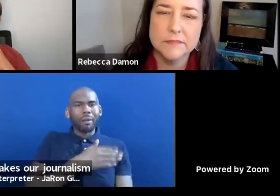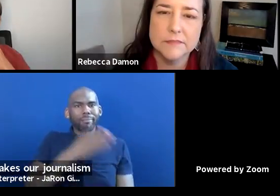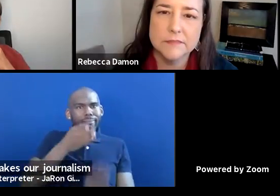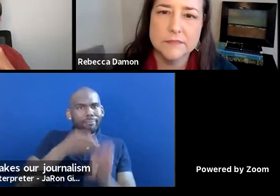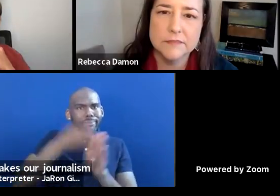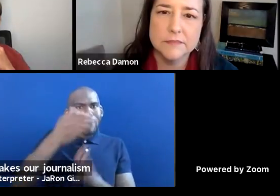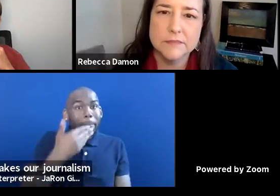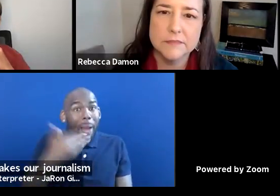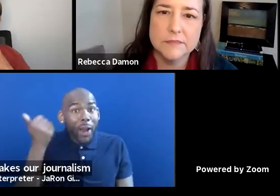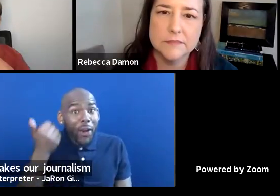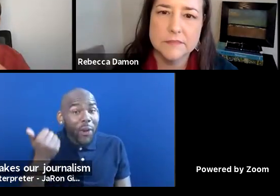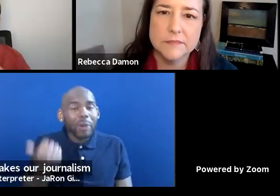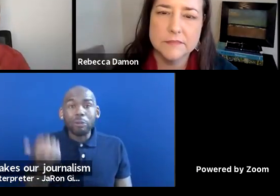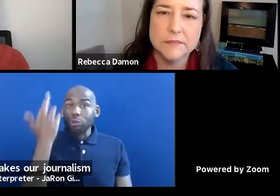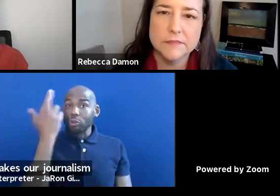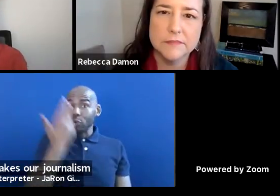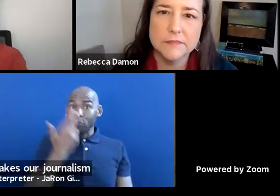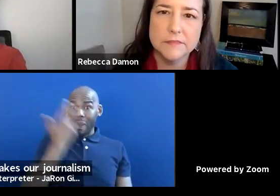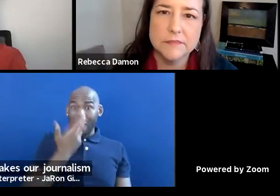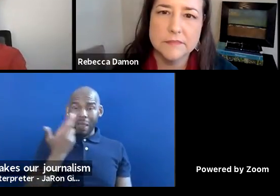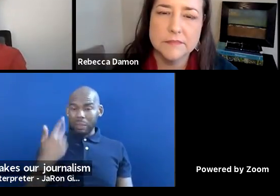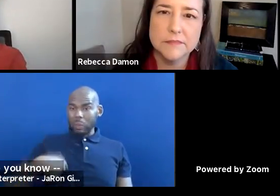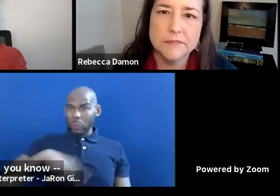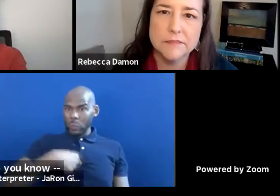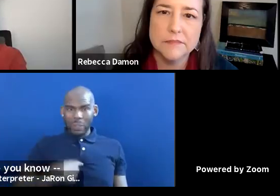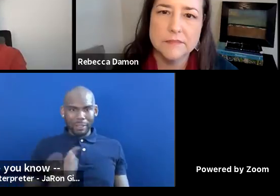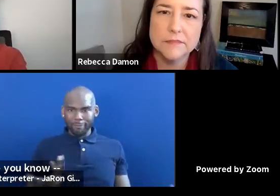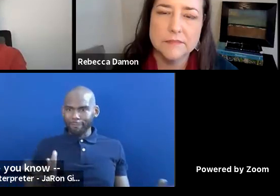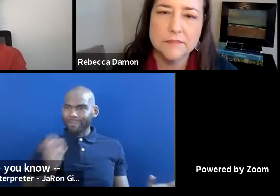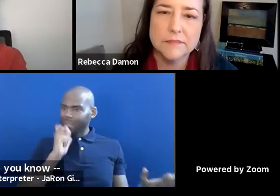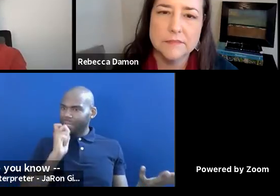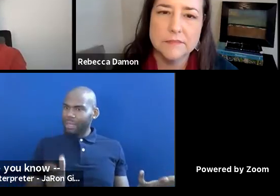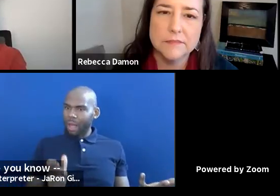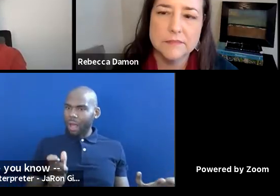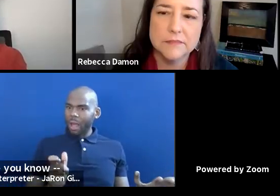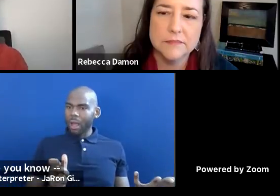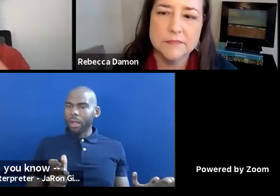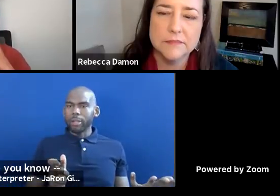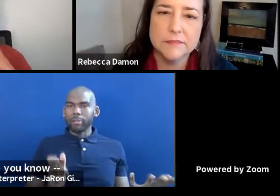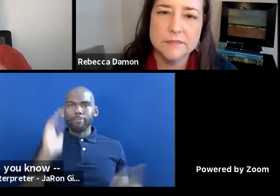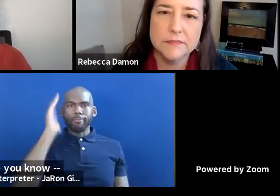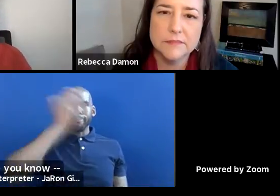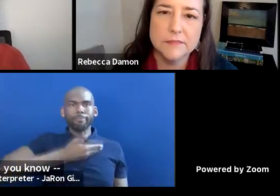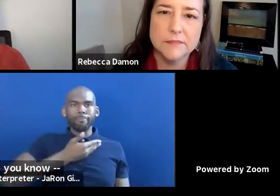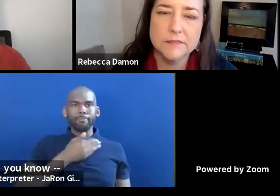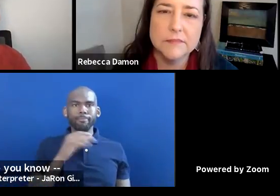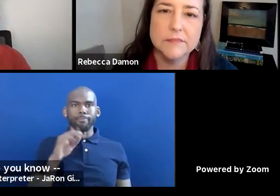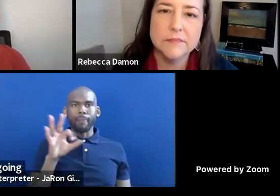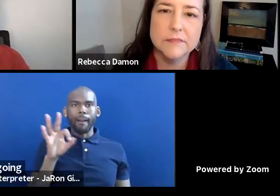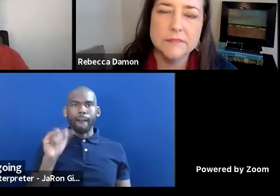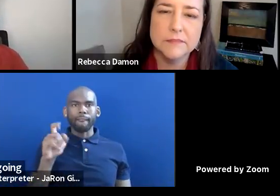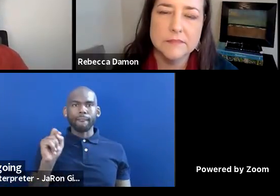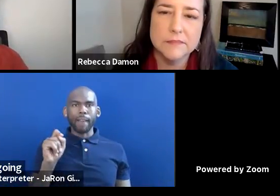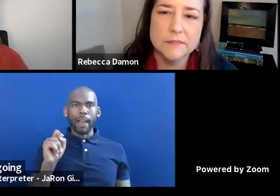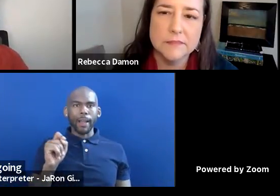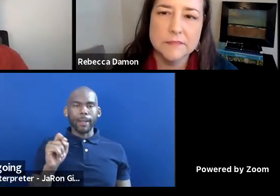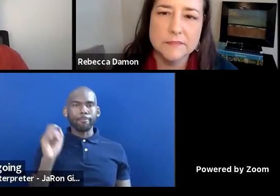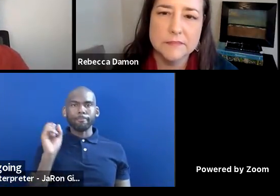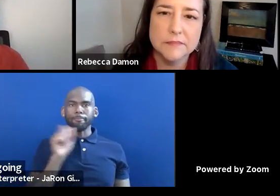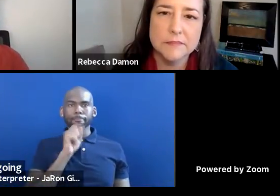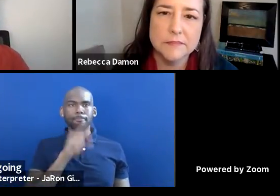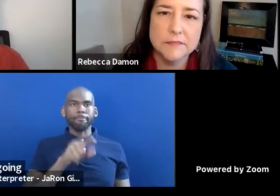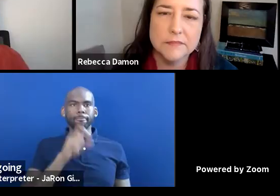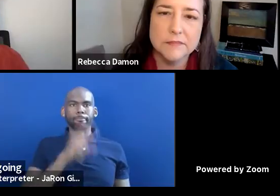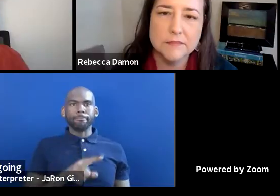that, we're not just going to be faceless, like fact spewing robots, and nor would